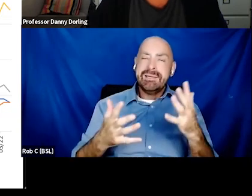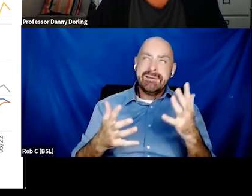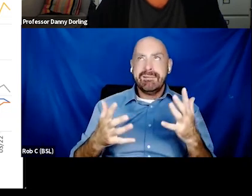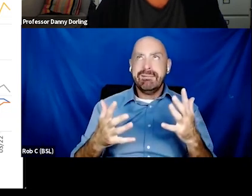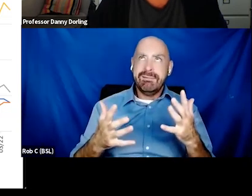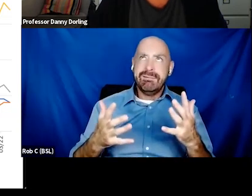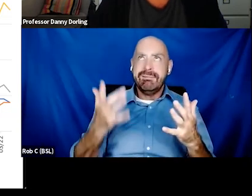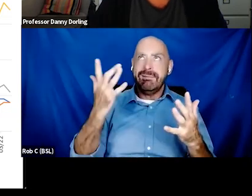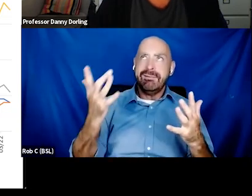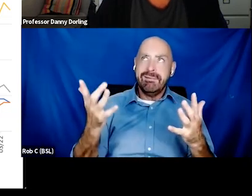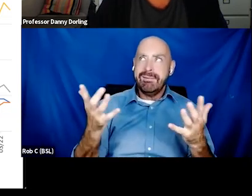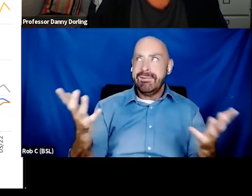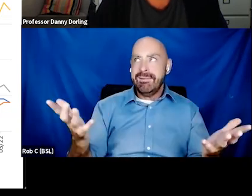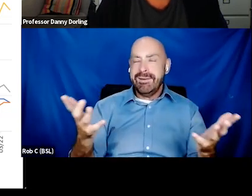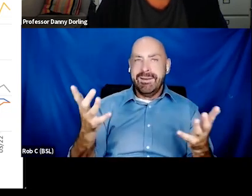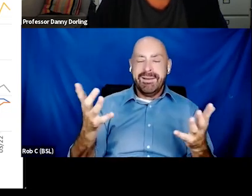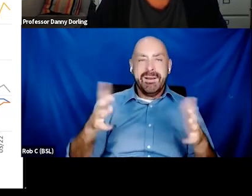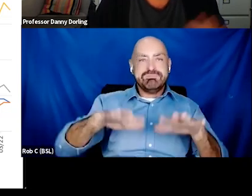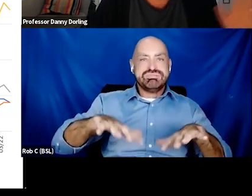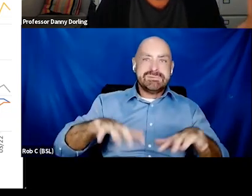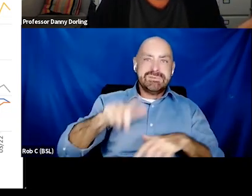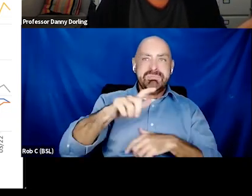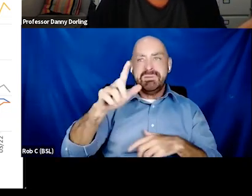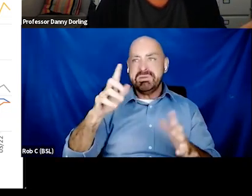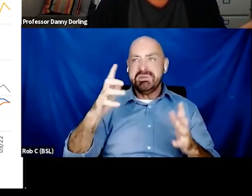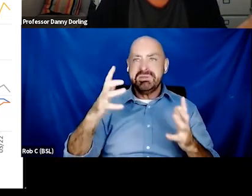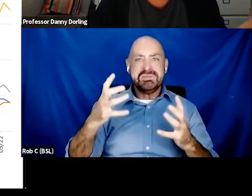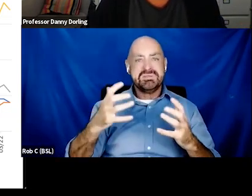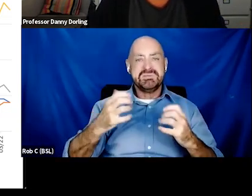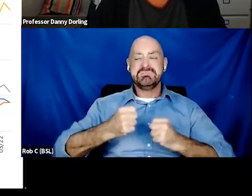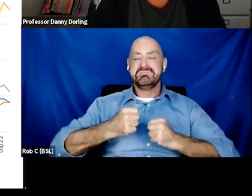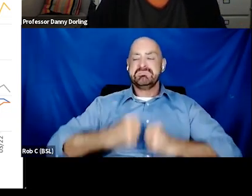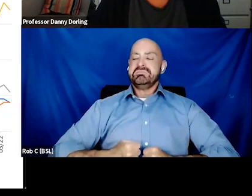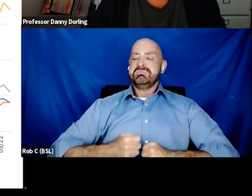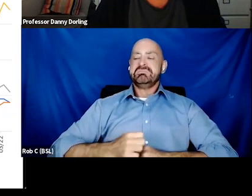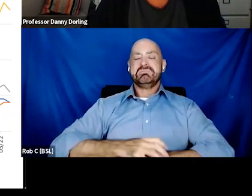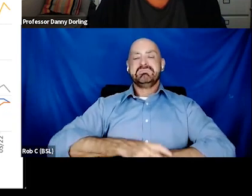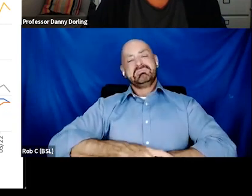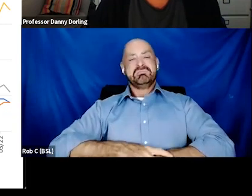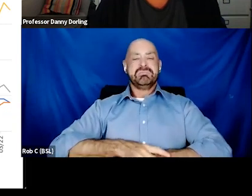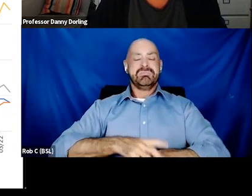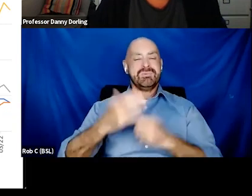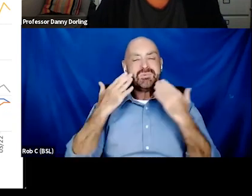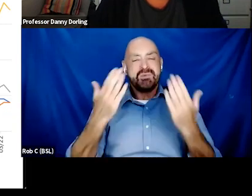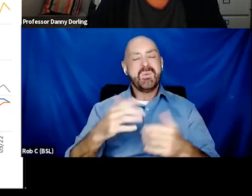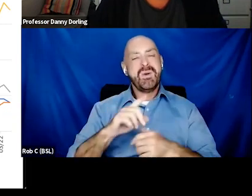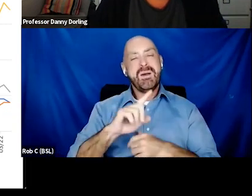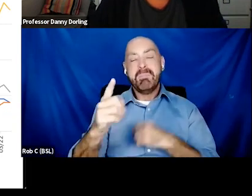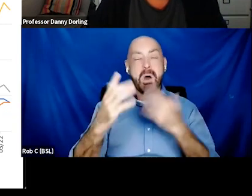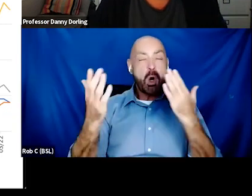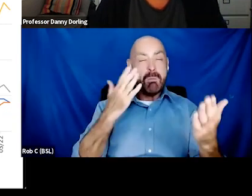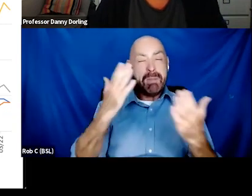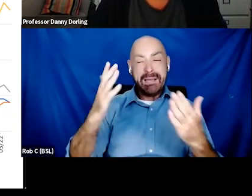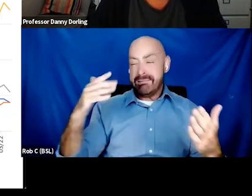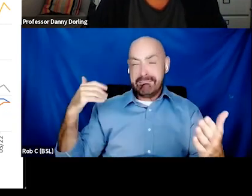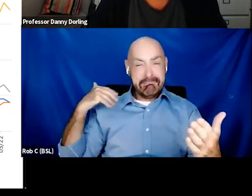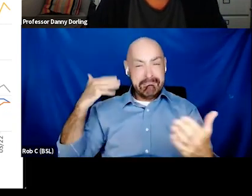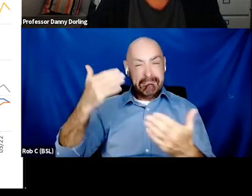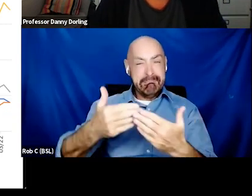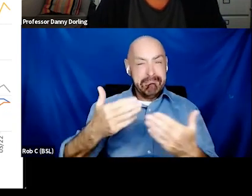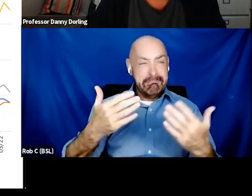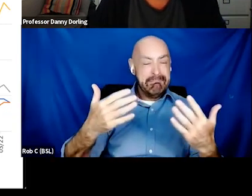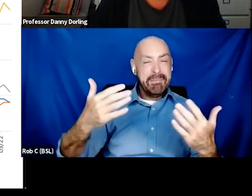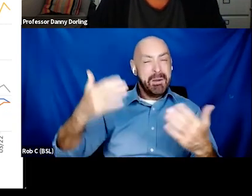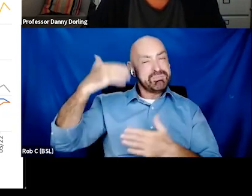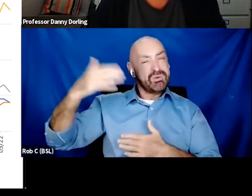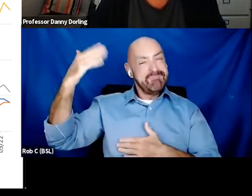lip going on. And we can compare these over decades to previous